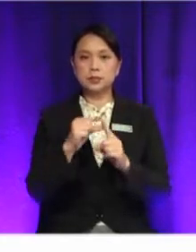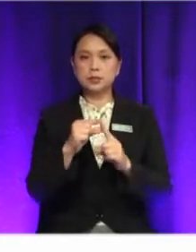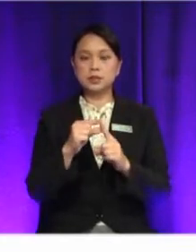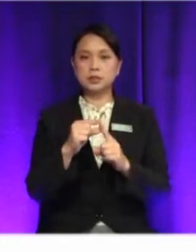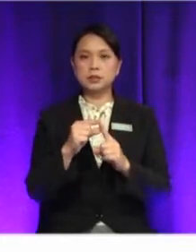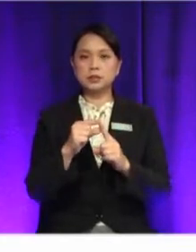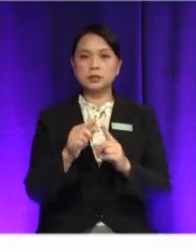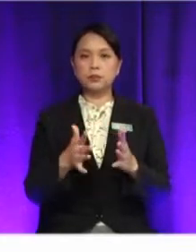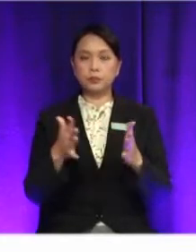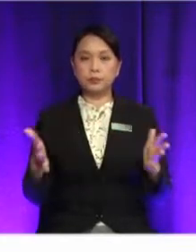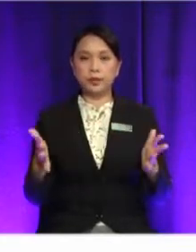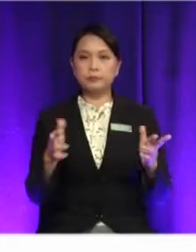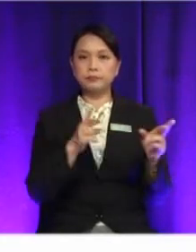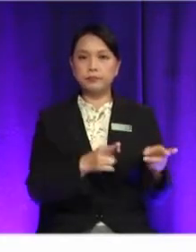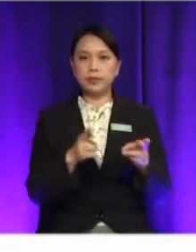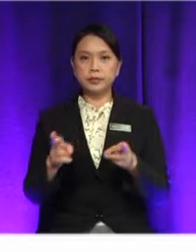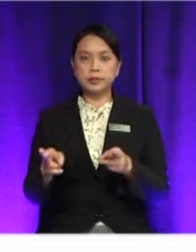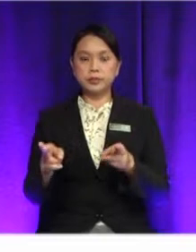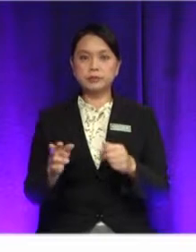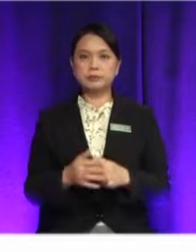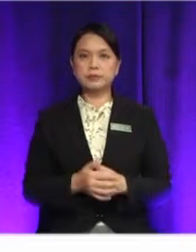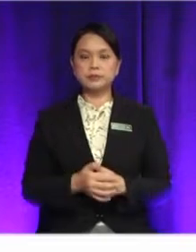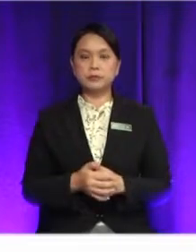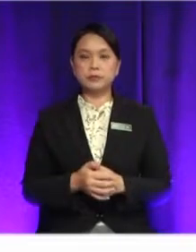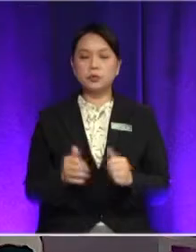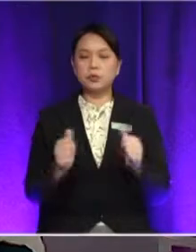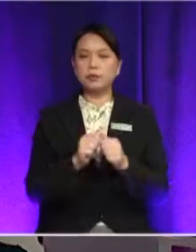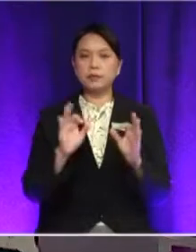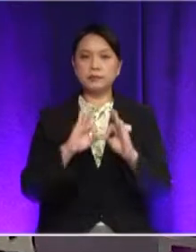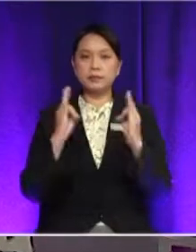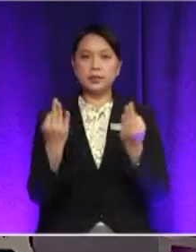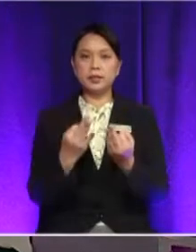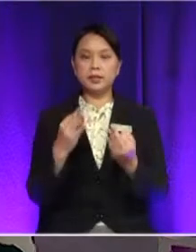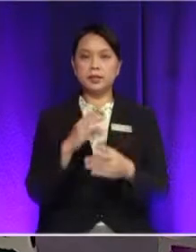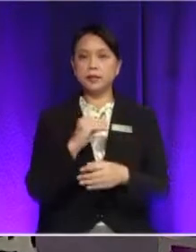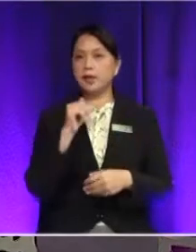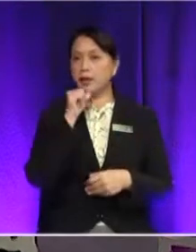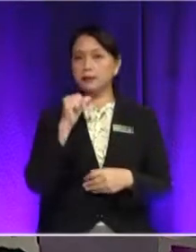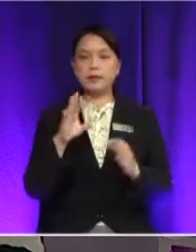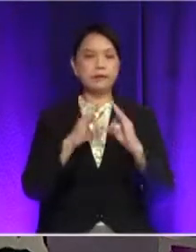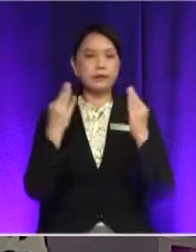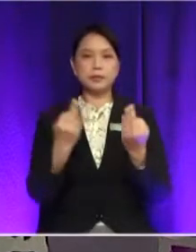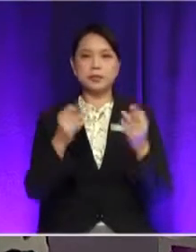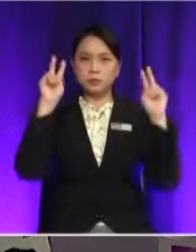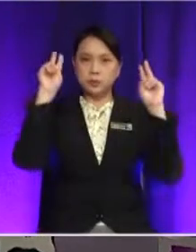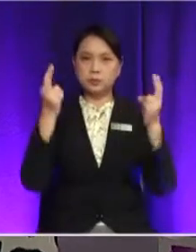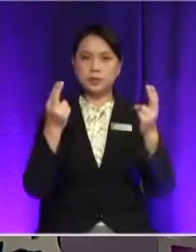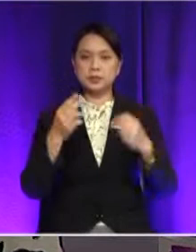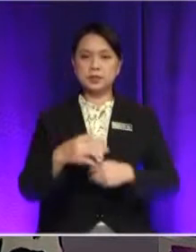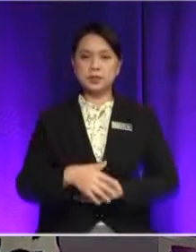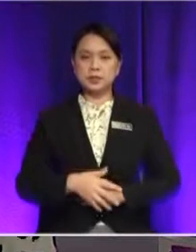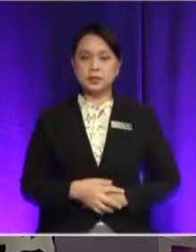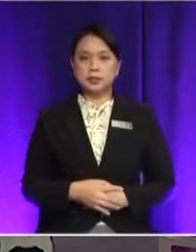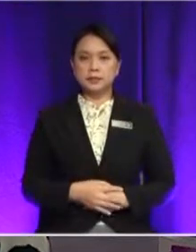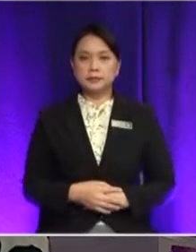range of familiar topics and some unfamiliar topics. Mm-hmm. So, girls and boys, are you guys ready? Fasten your seatbelts